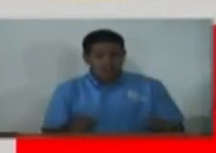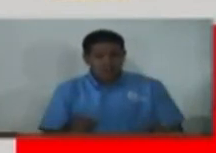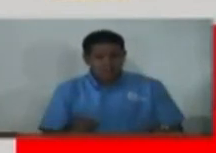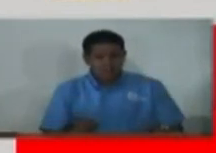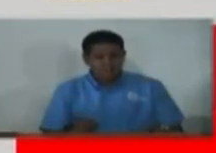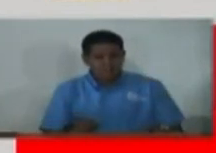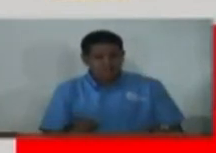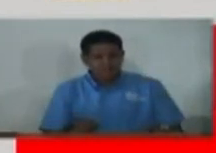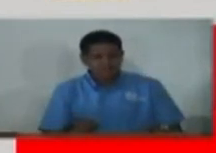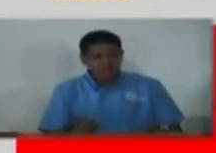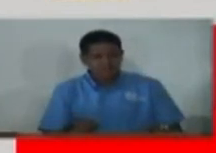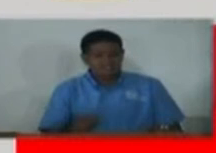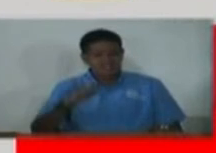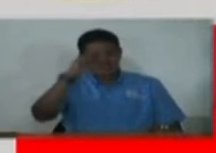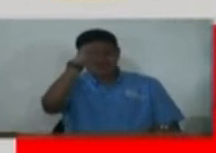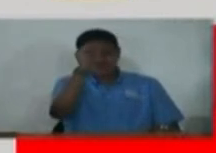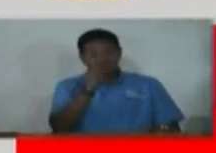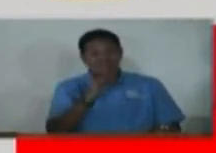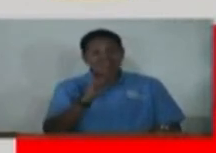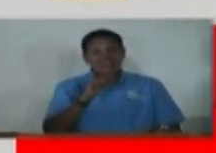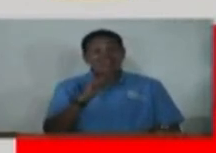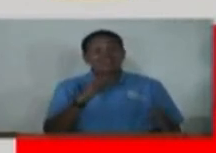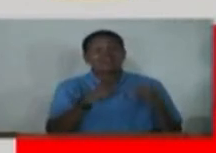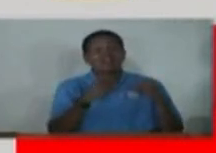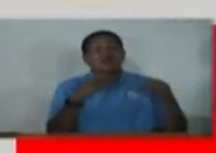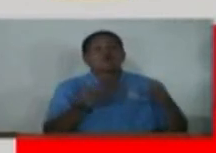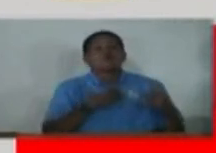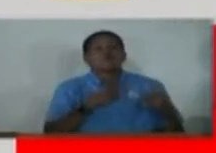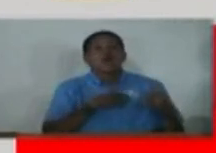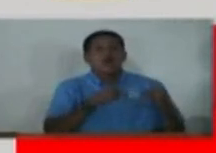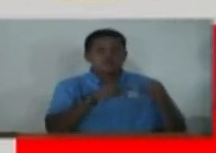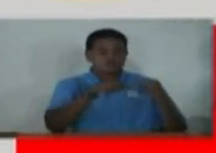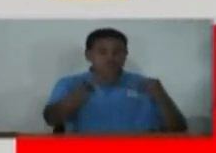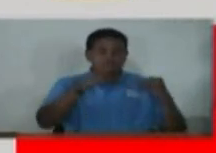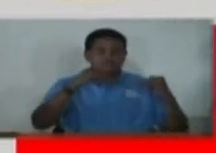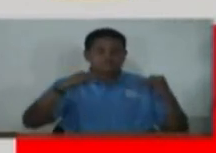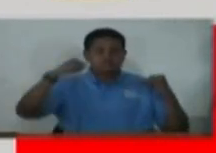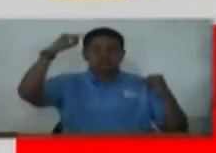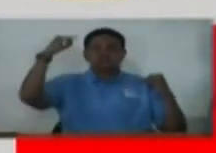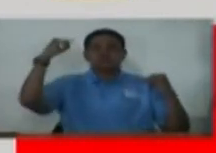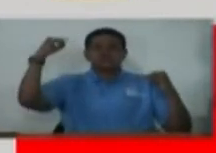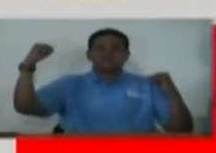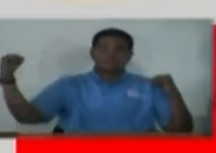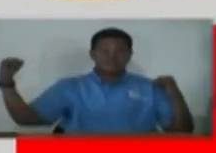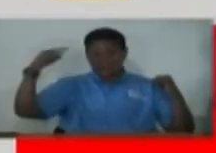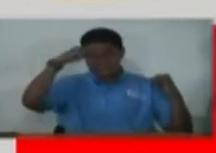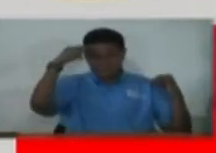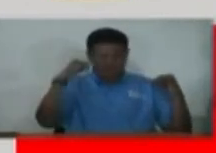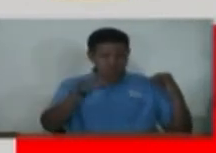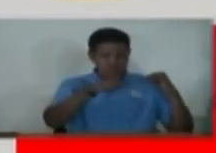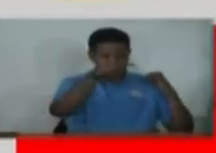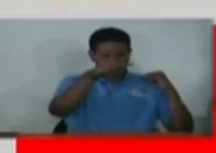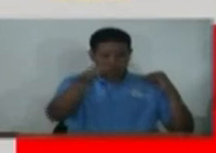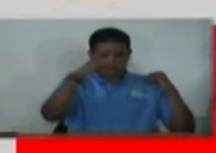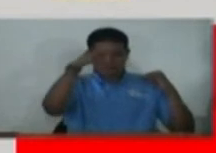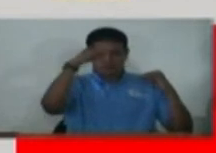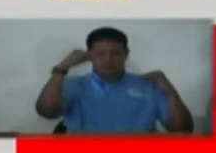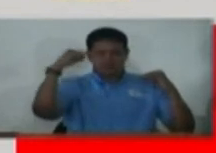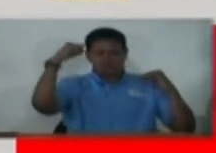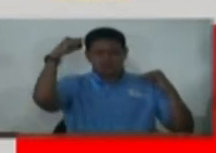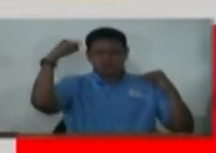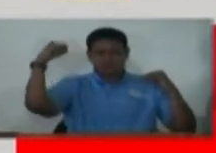yes, it shows white on the screen, but it's printed gray. Madam Speaker, as the black line shows, we have